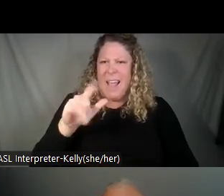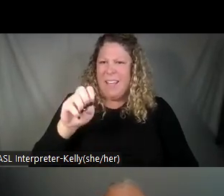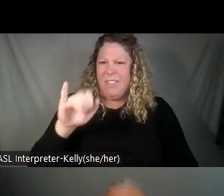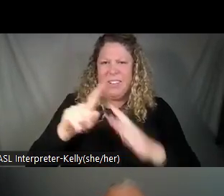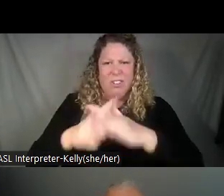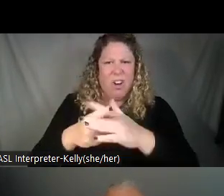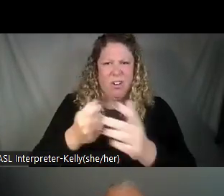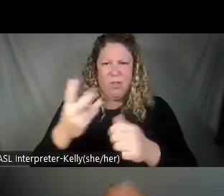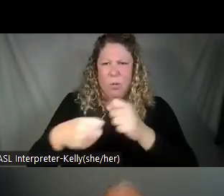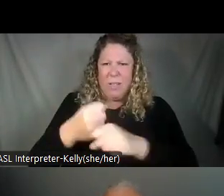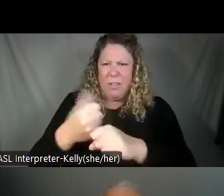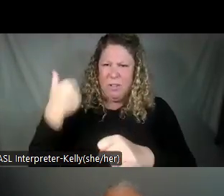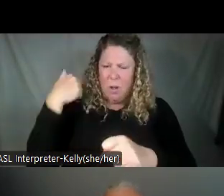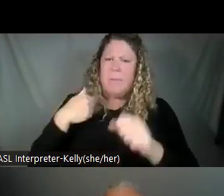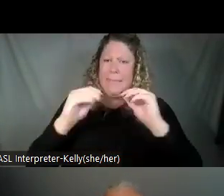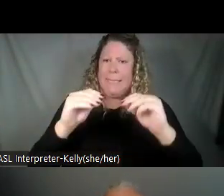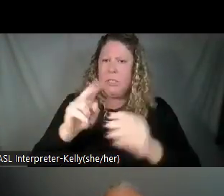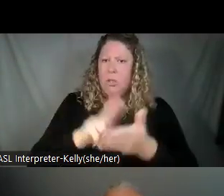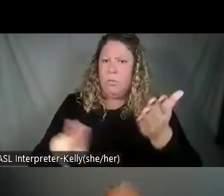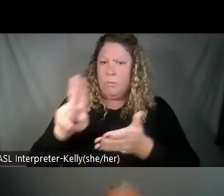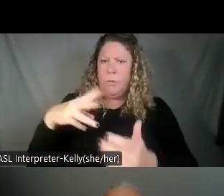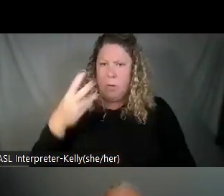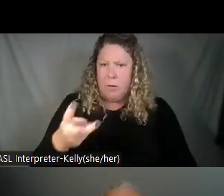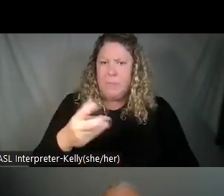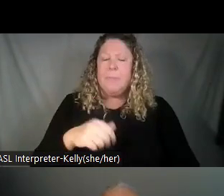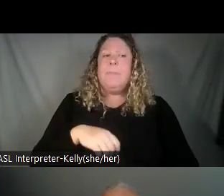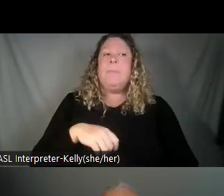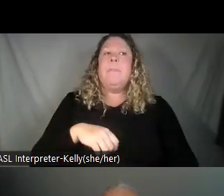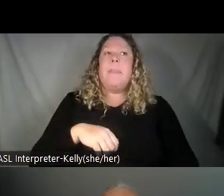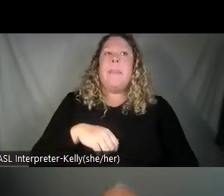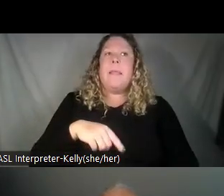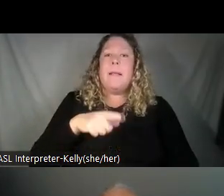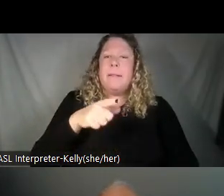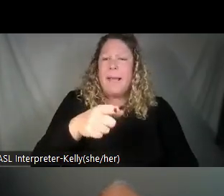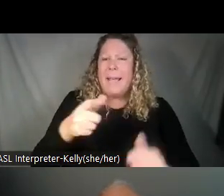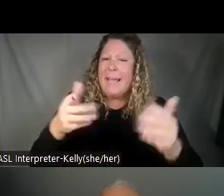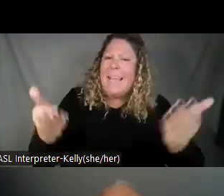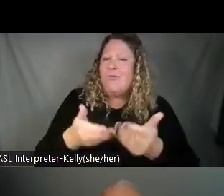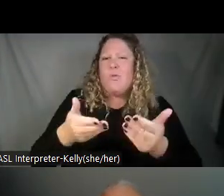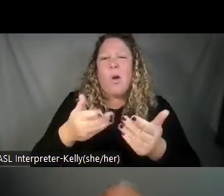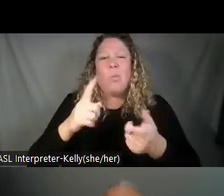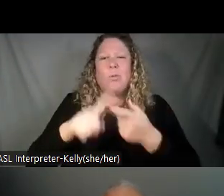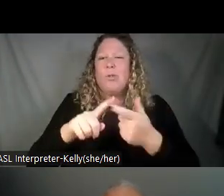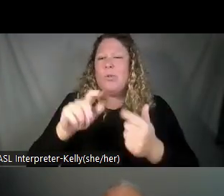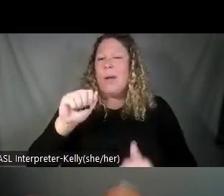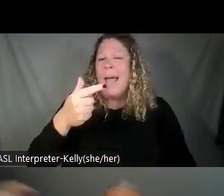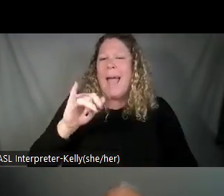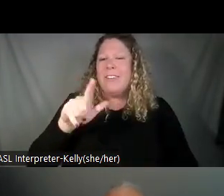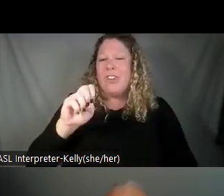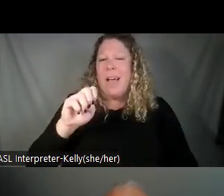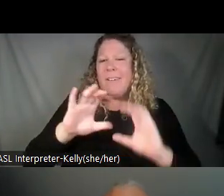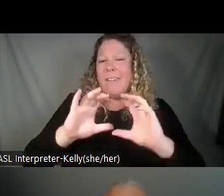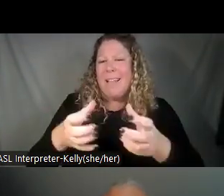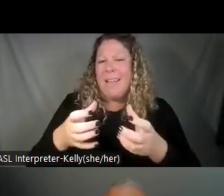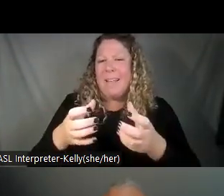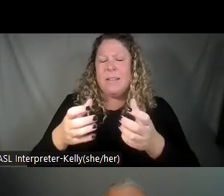when I was teaching for the UW, and there was an introduction to Agile, and I really became enamored with a lot